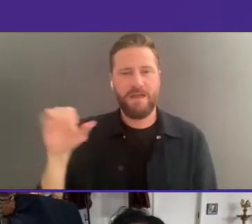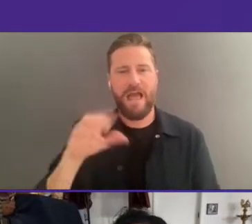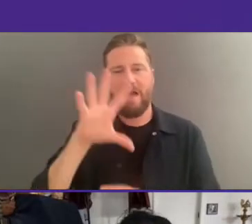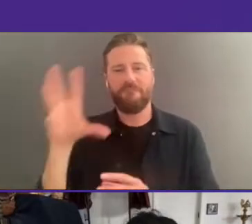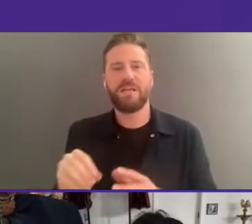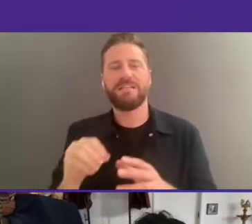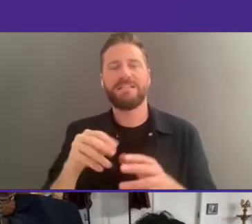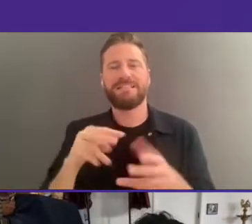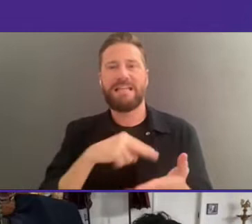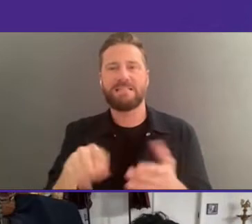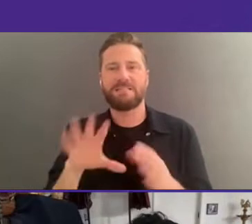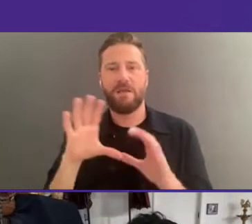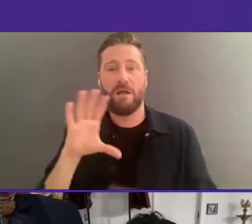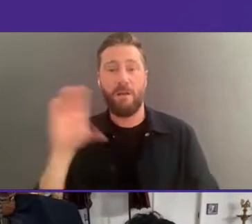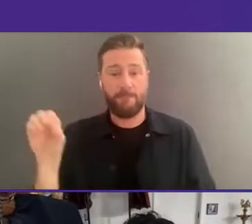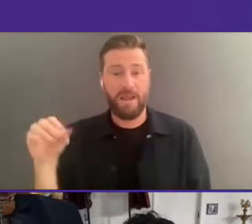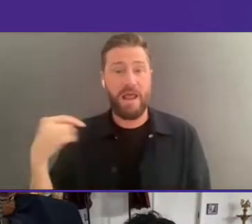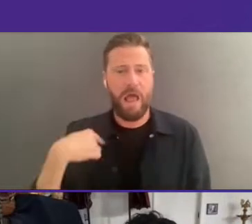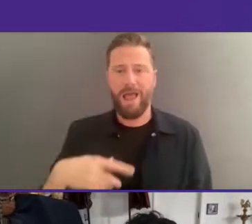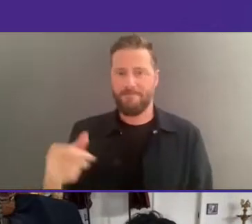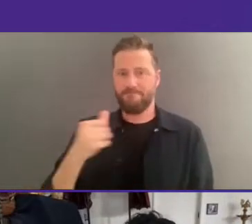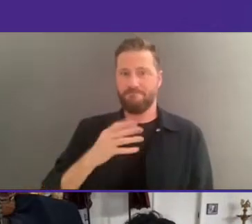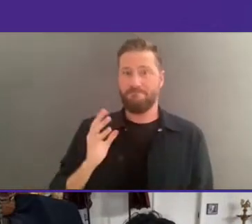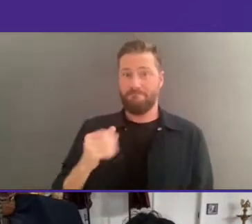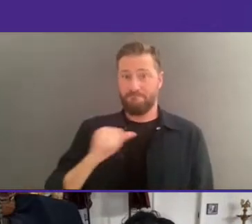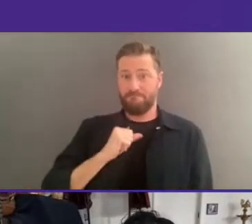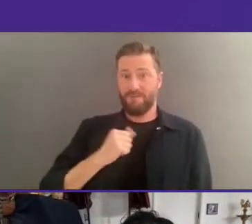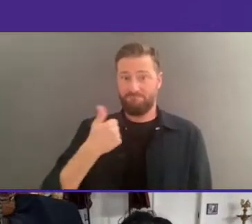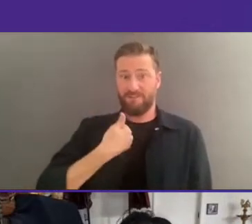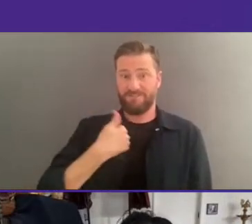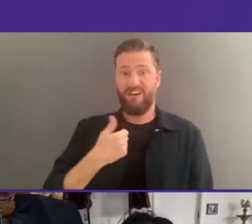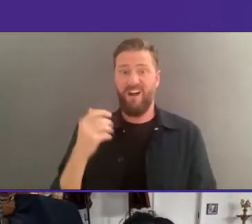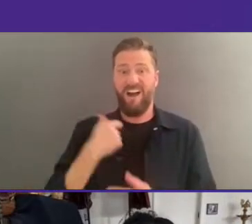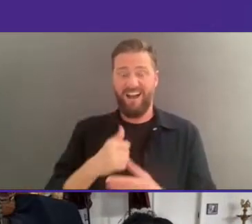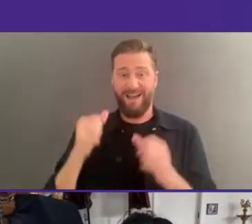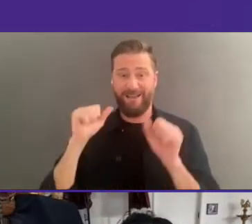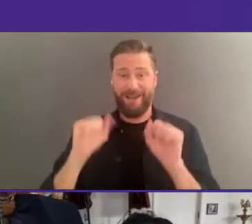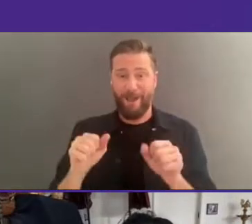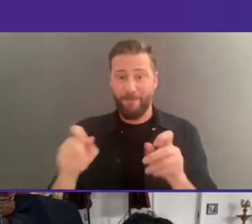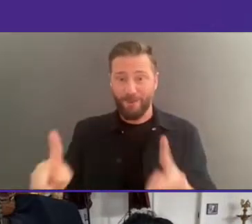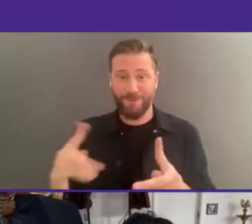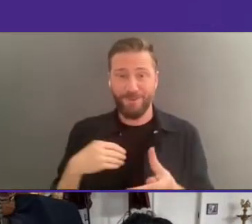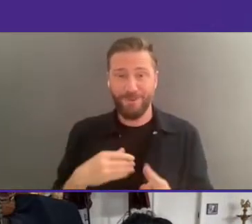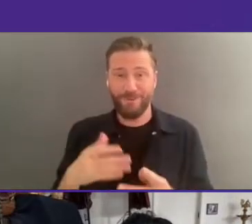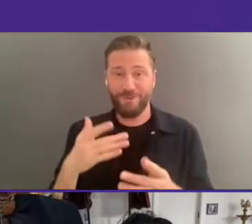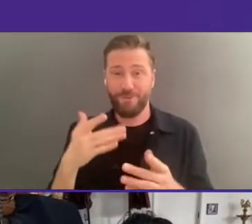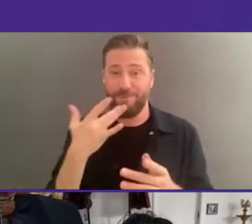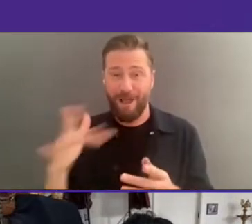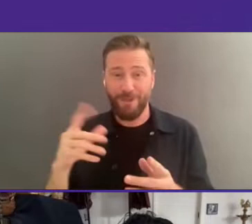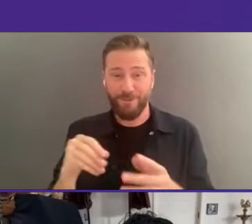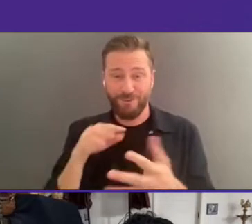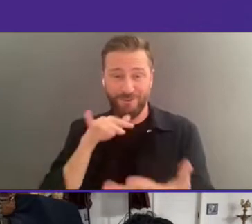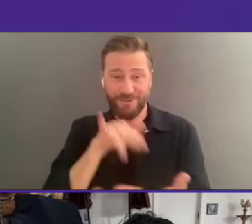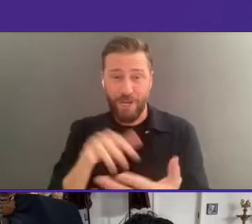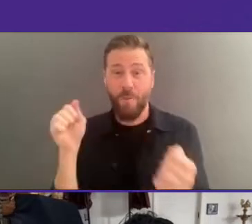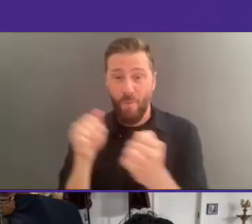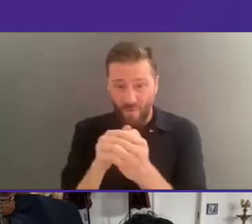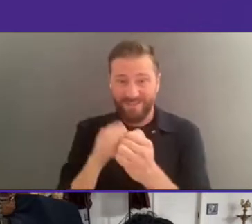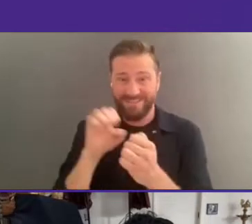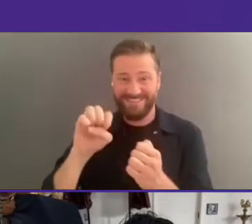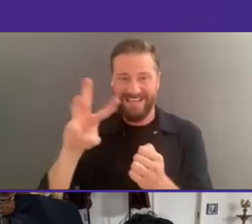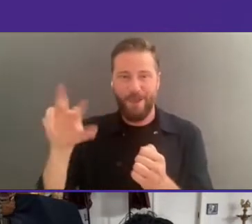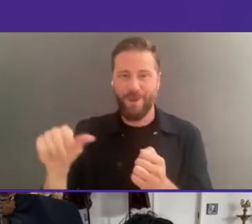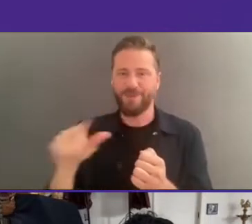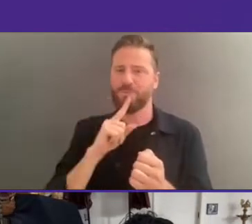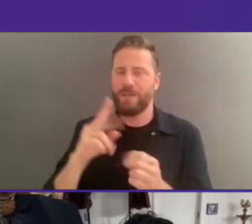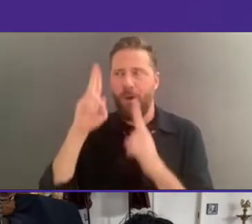I have personally had the privilege of studying with Sewaa. So this is really an honor for me to be on this panel